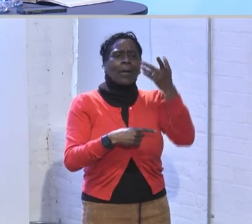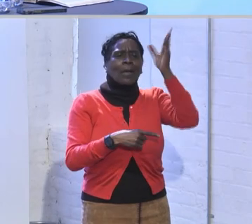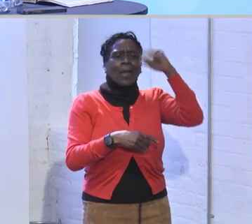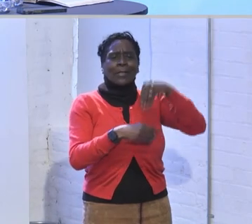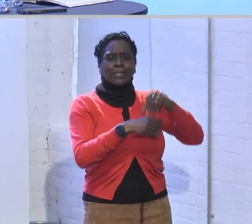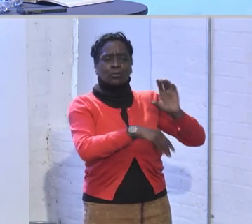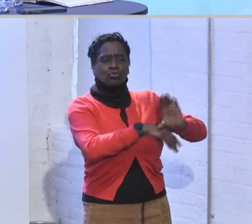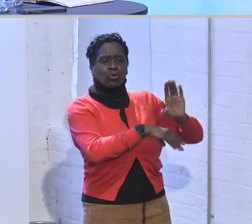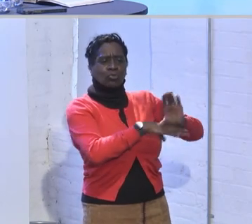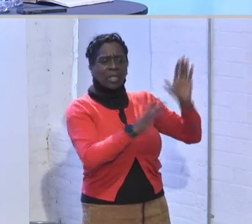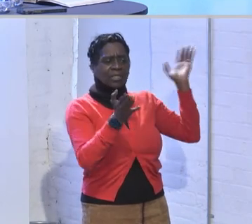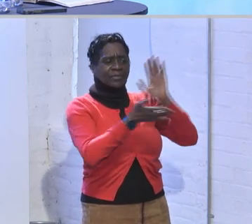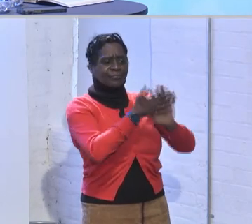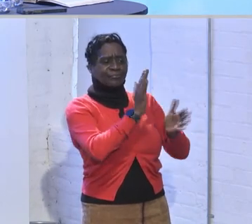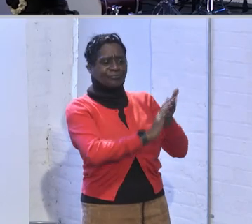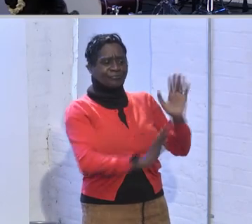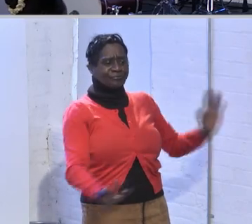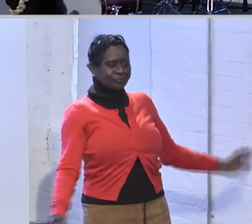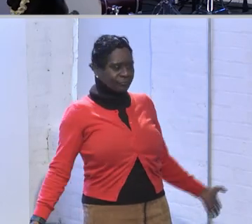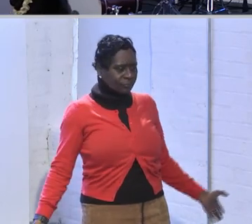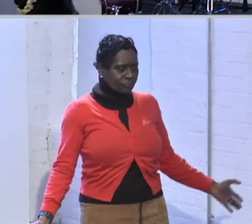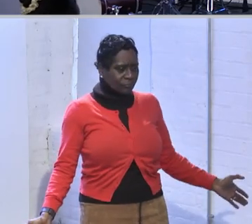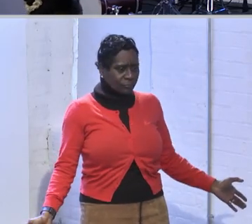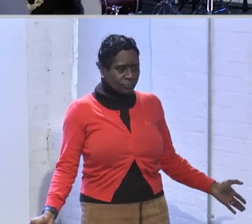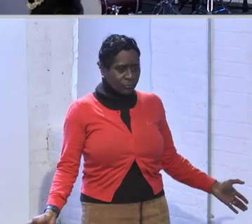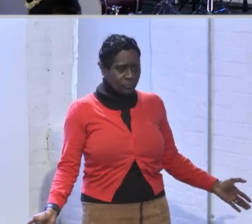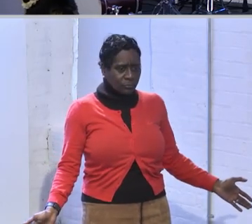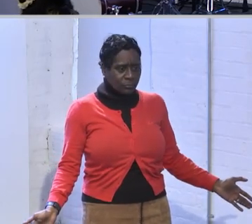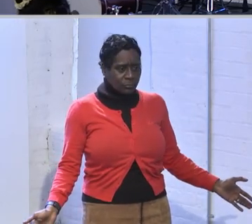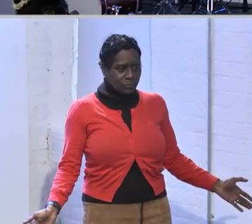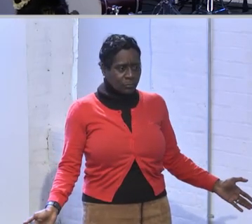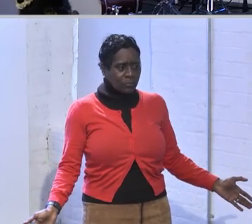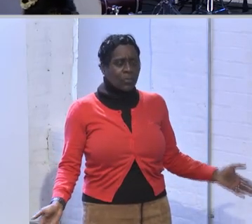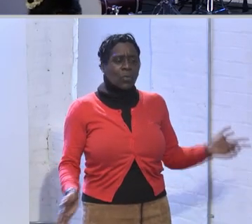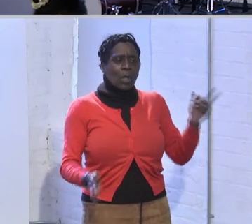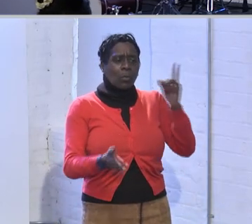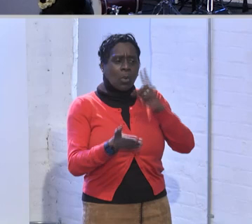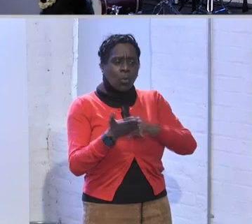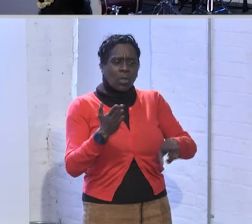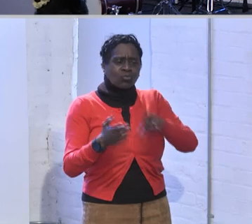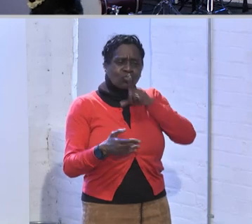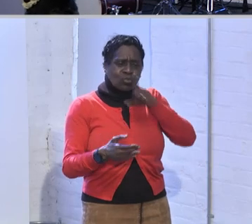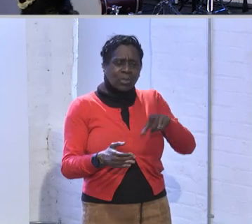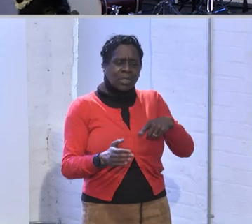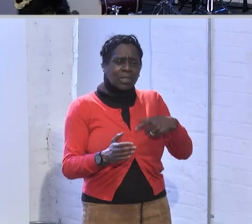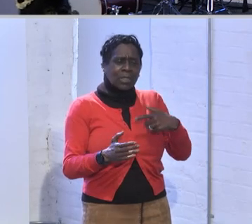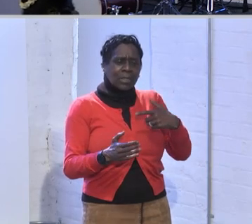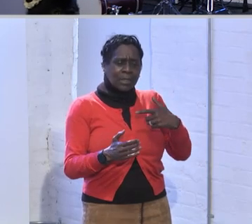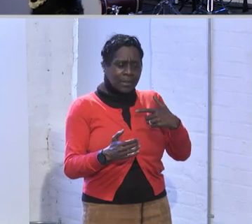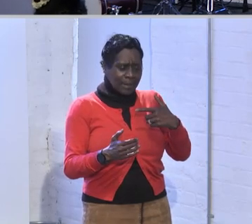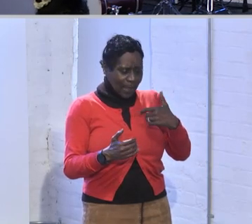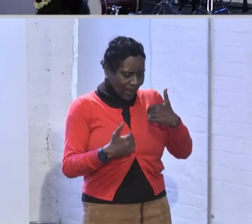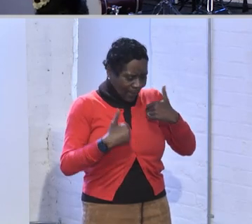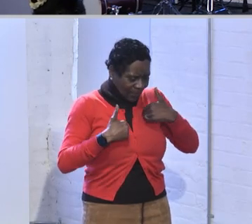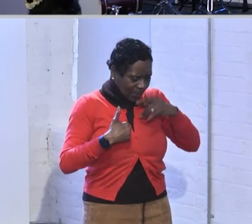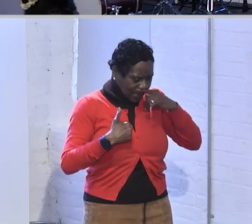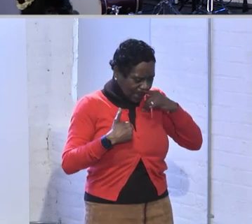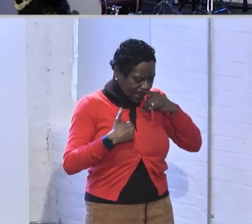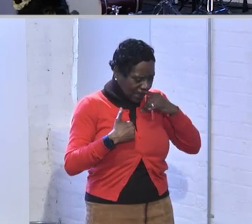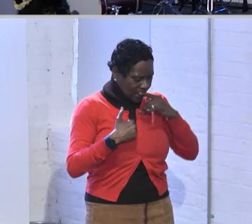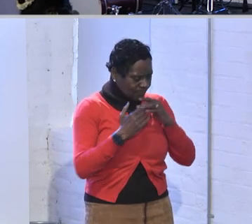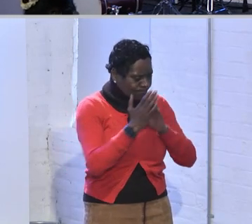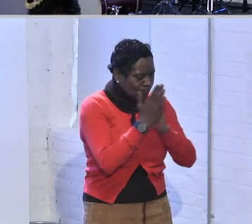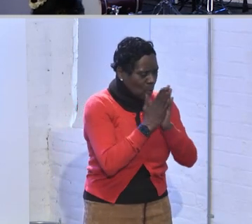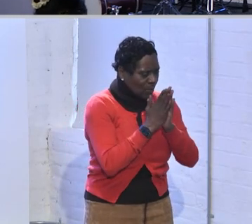about compartmentalizing our life. But I find what engenders love in a child's heart is when it's just